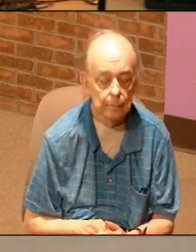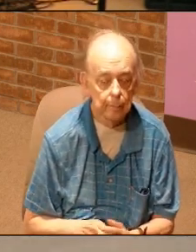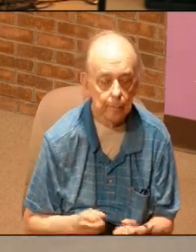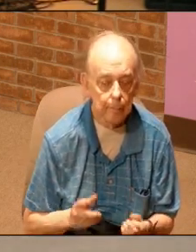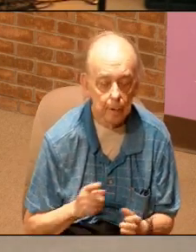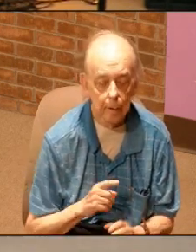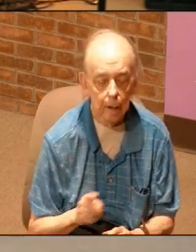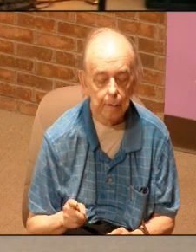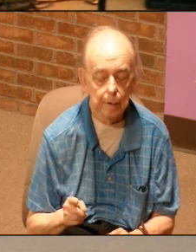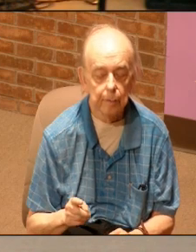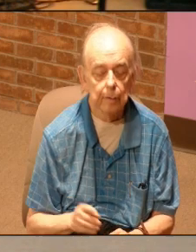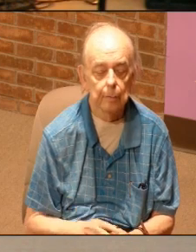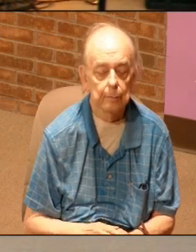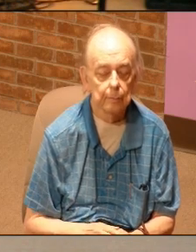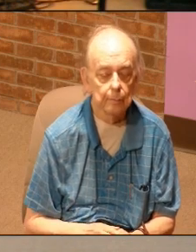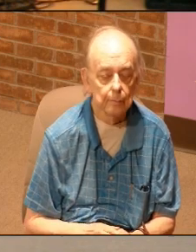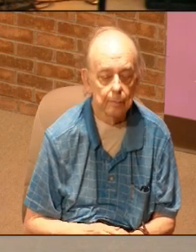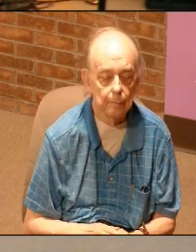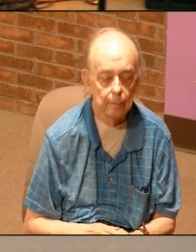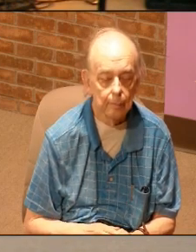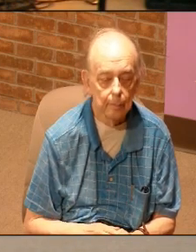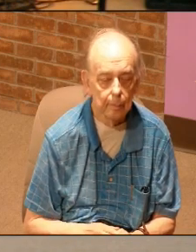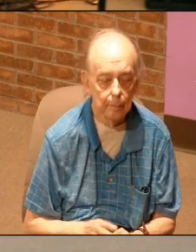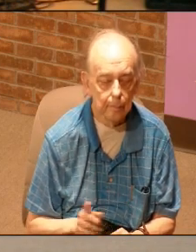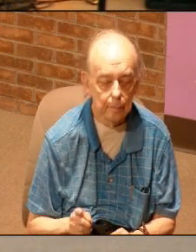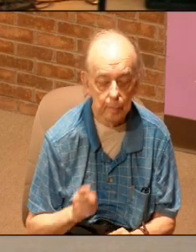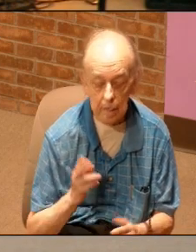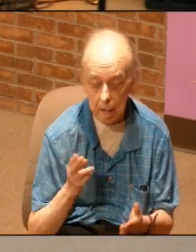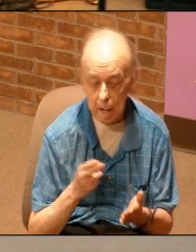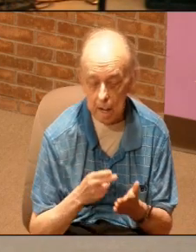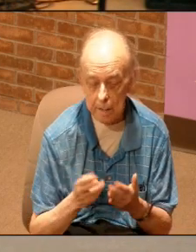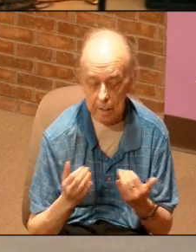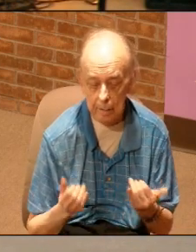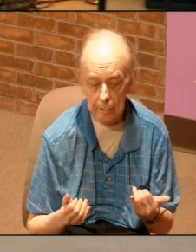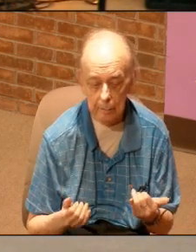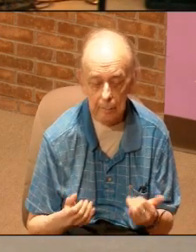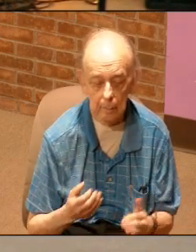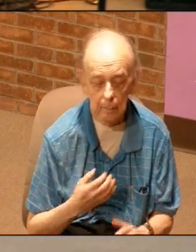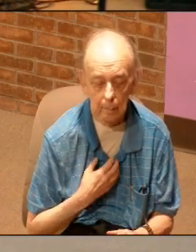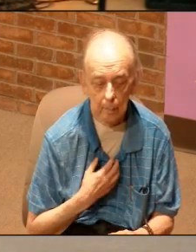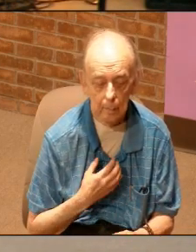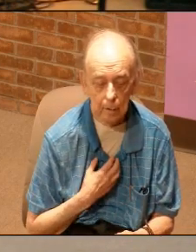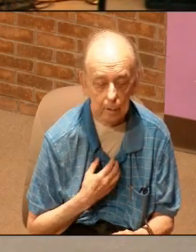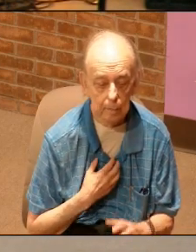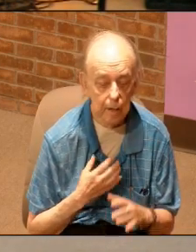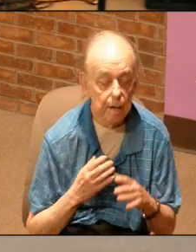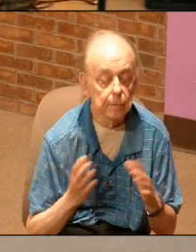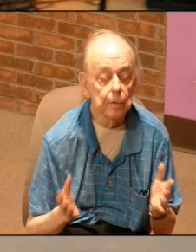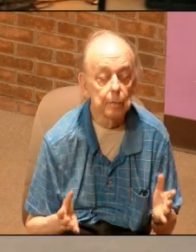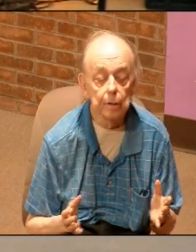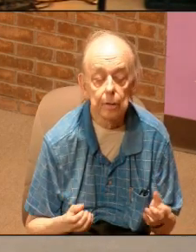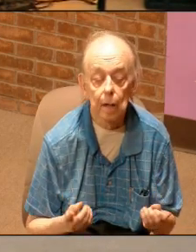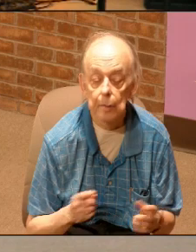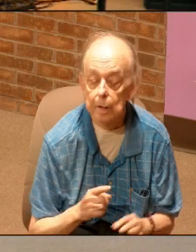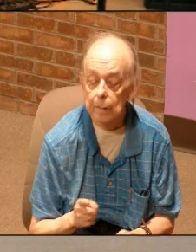how many of you all, being honest, complain too much?